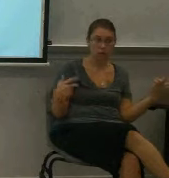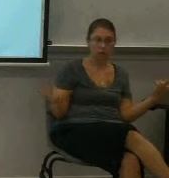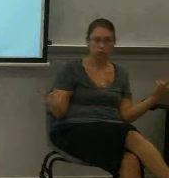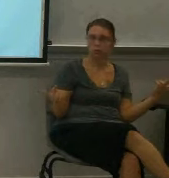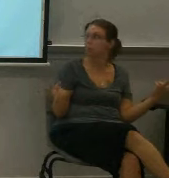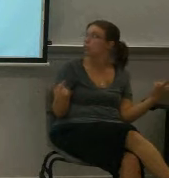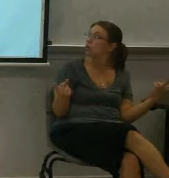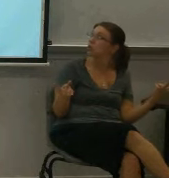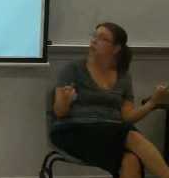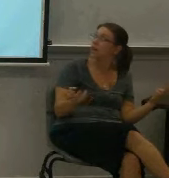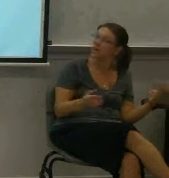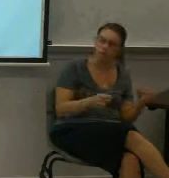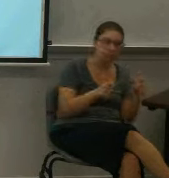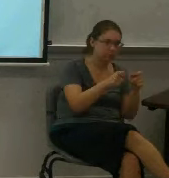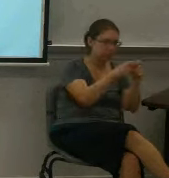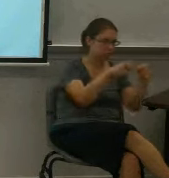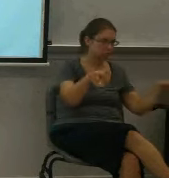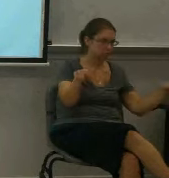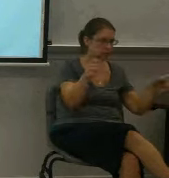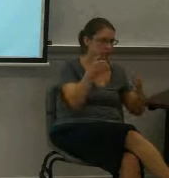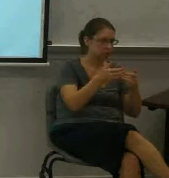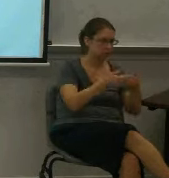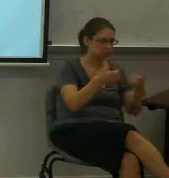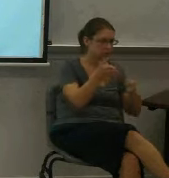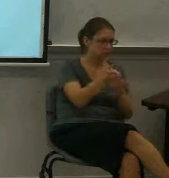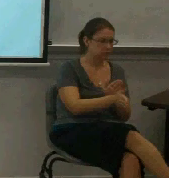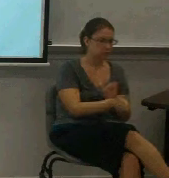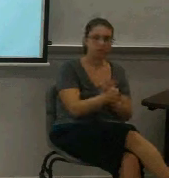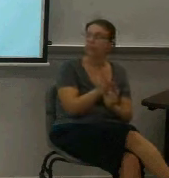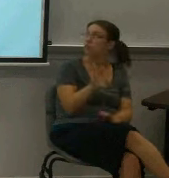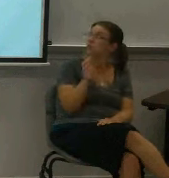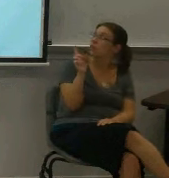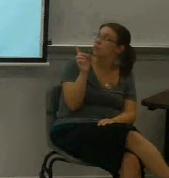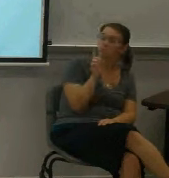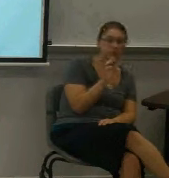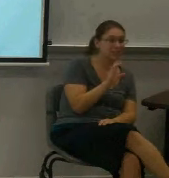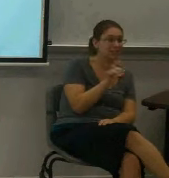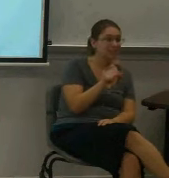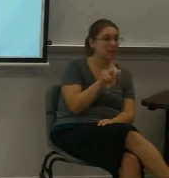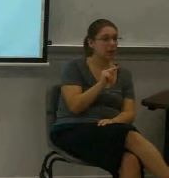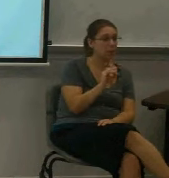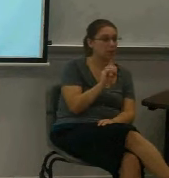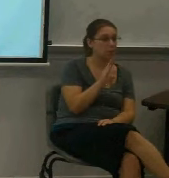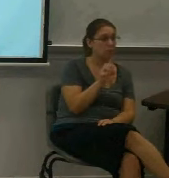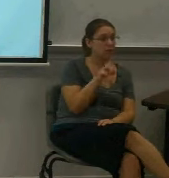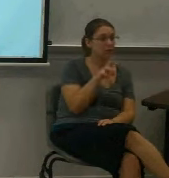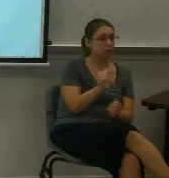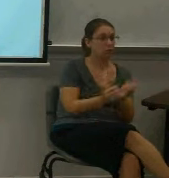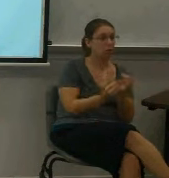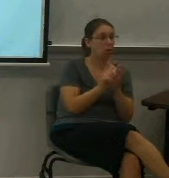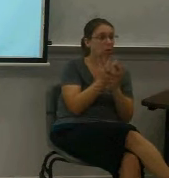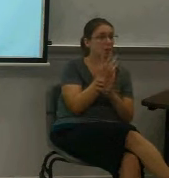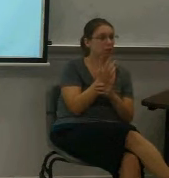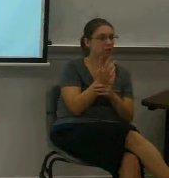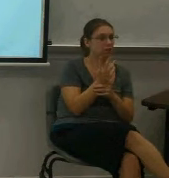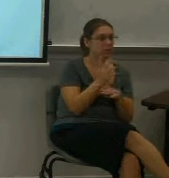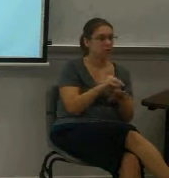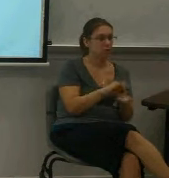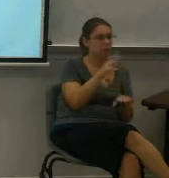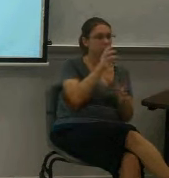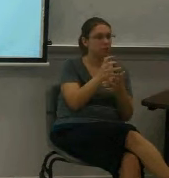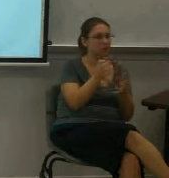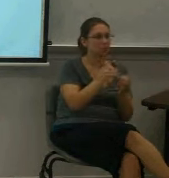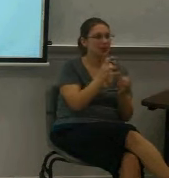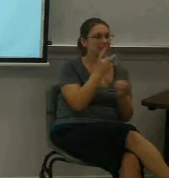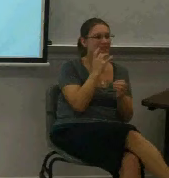he just put a curtain between them. And this is a cyanobacterial bloom. It's basically reflecting much more light back, so it